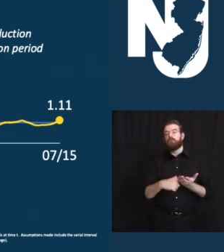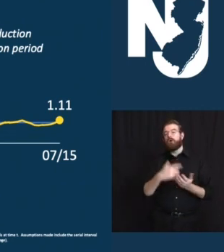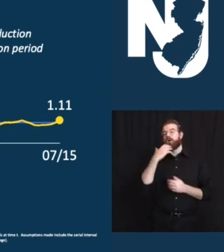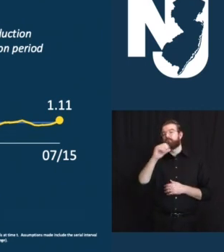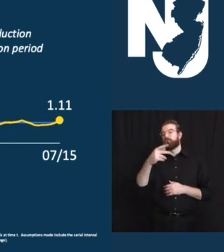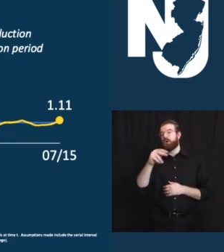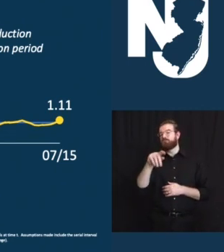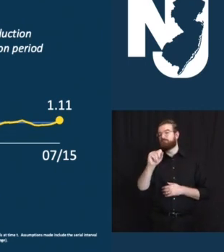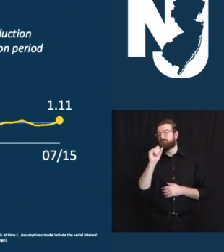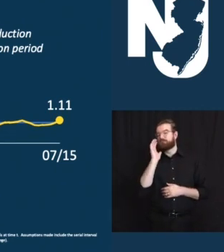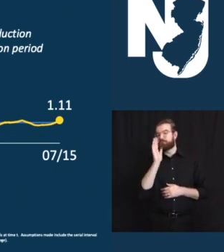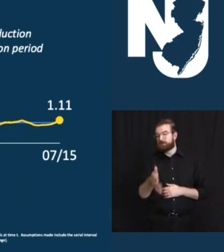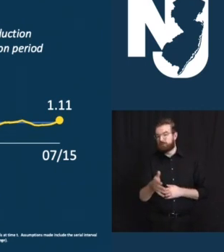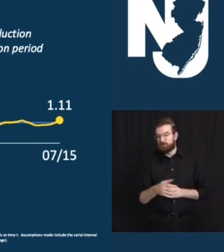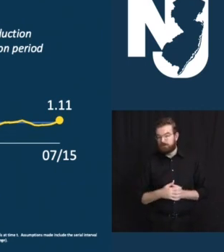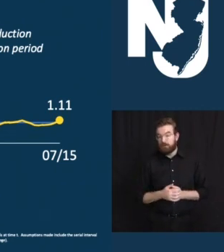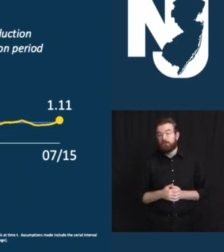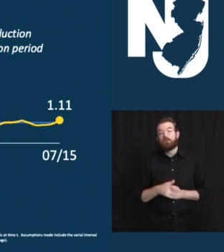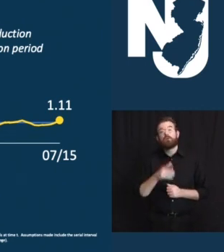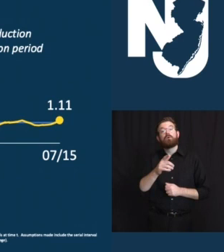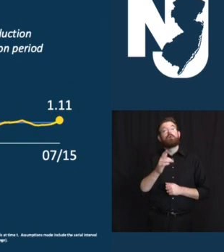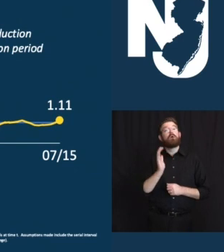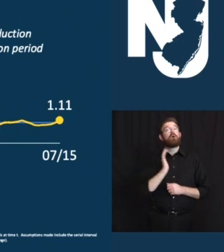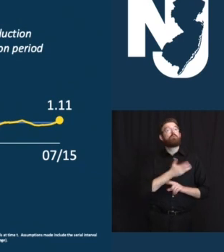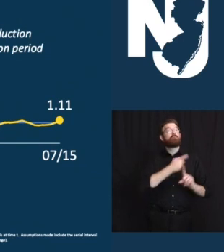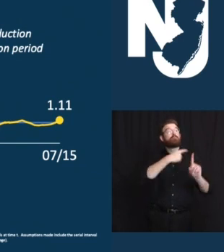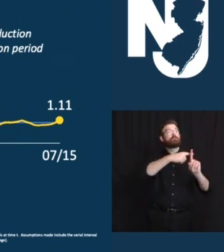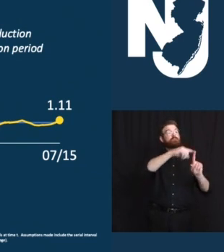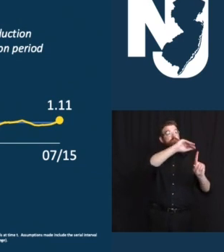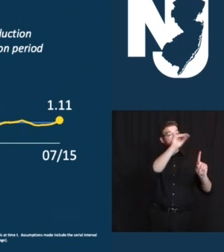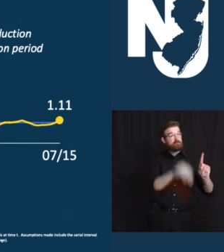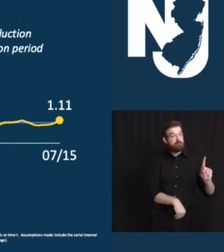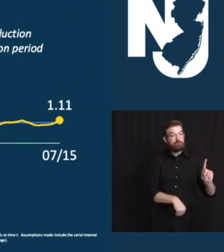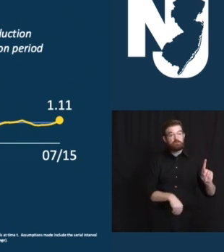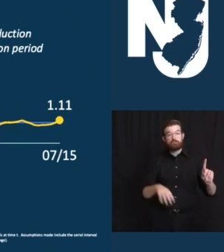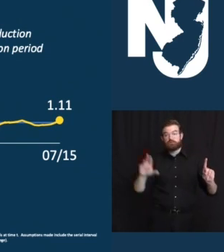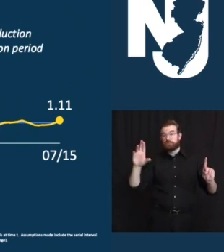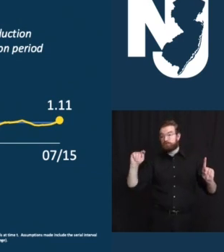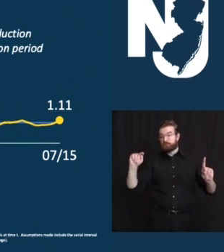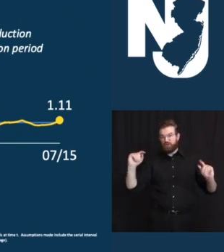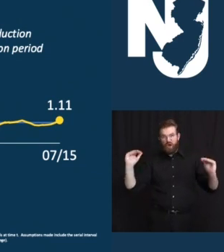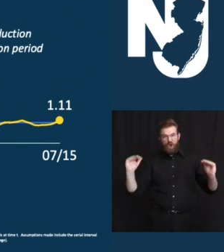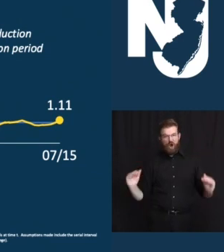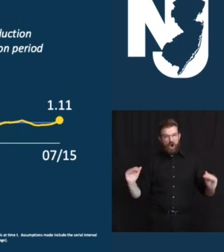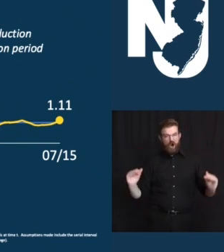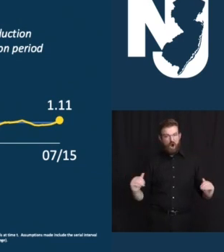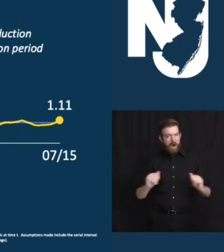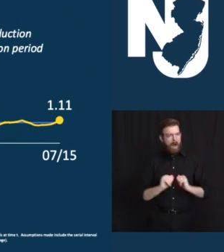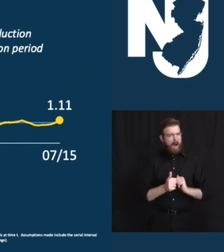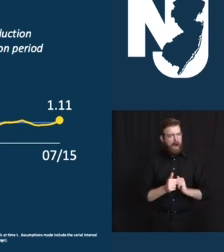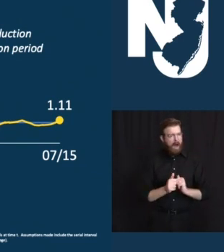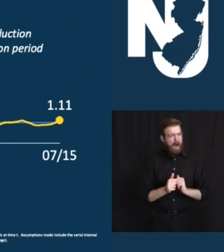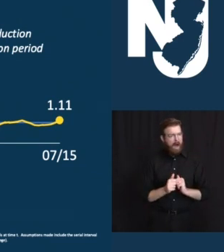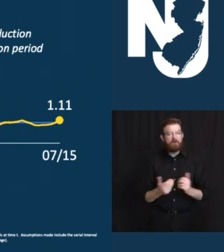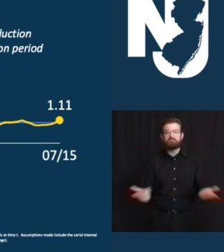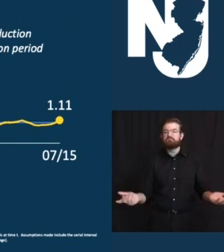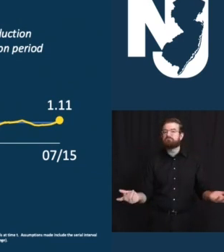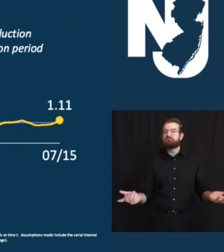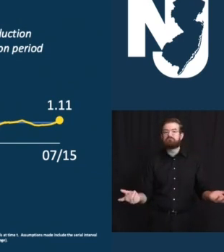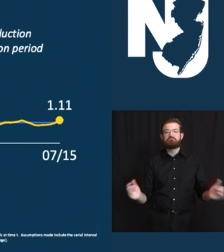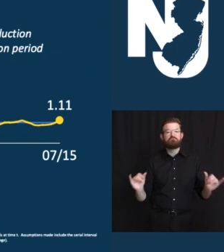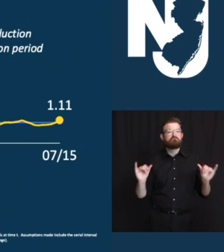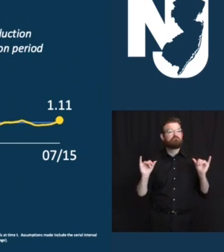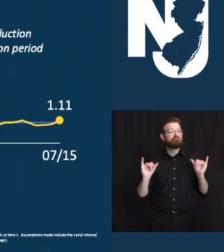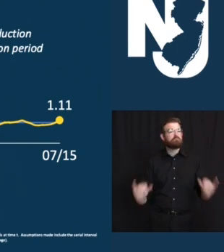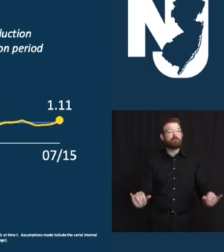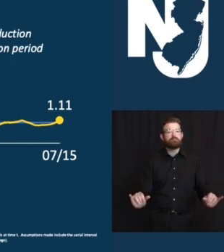rate and our RT, or rate of transmission, low is by taking the precautions that we have across the past 4 months. Remember, there's